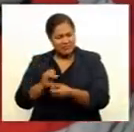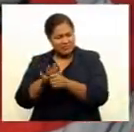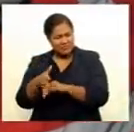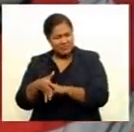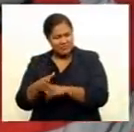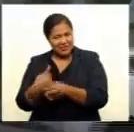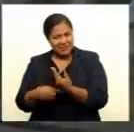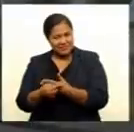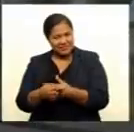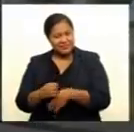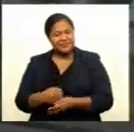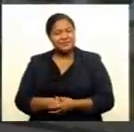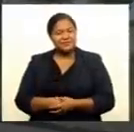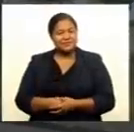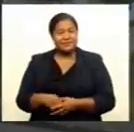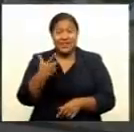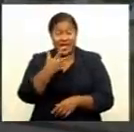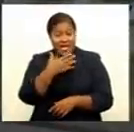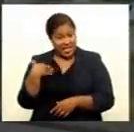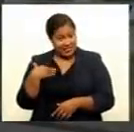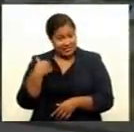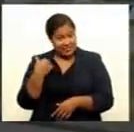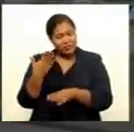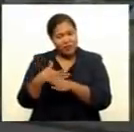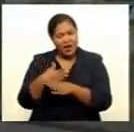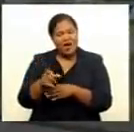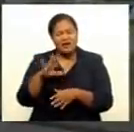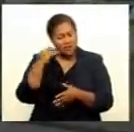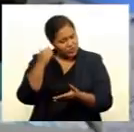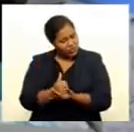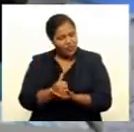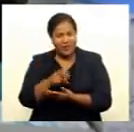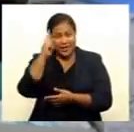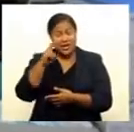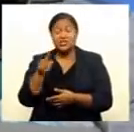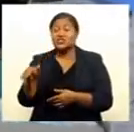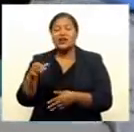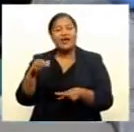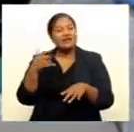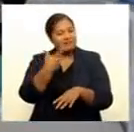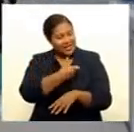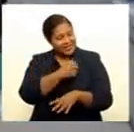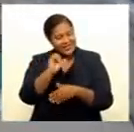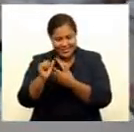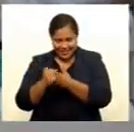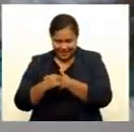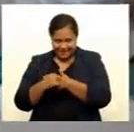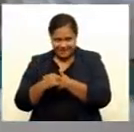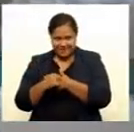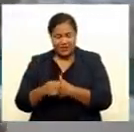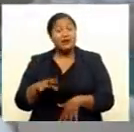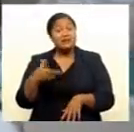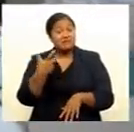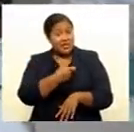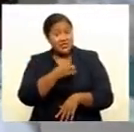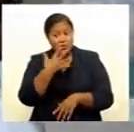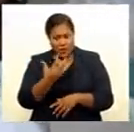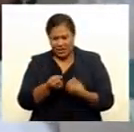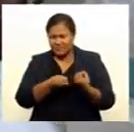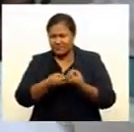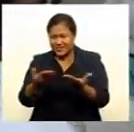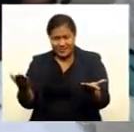vaccine in Fiji. The health professionals reassuring the nation that the vaccine is safe. The vaccines we have reserved for